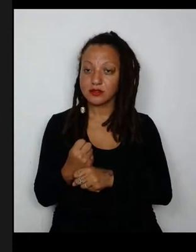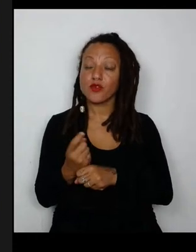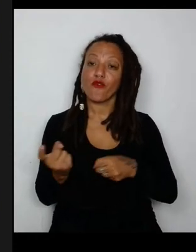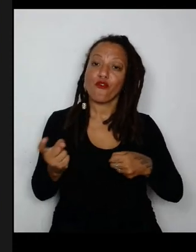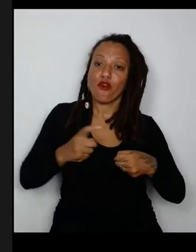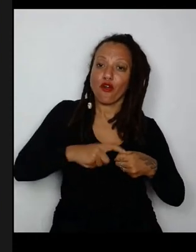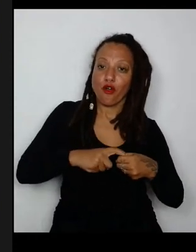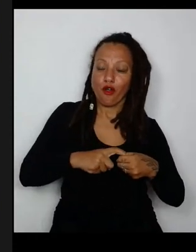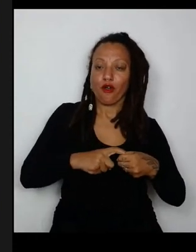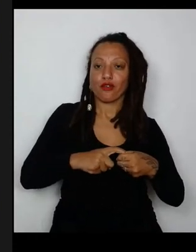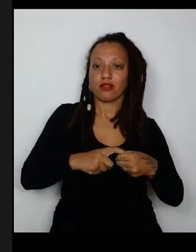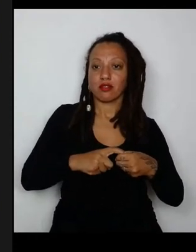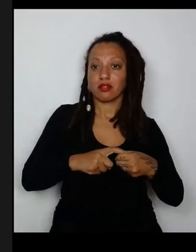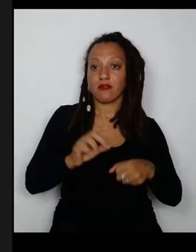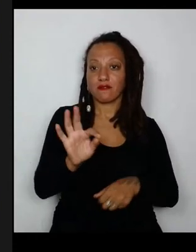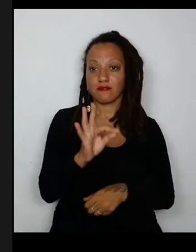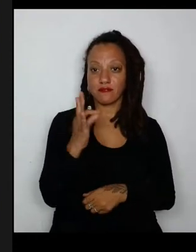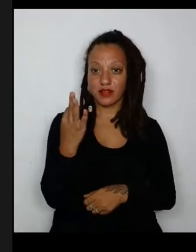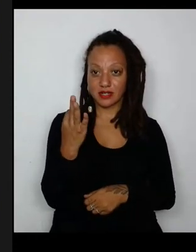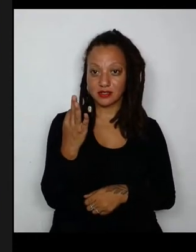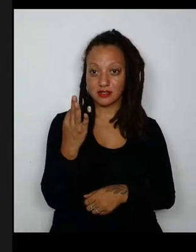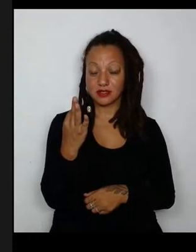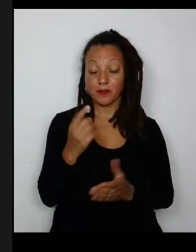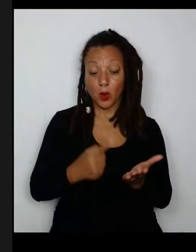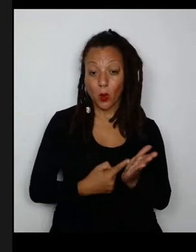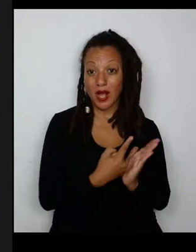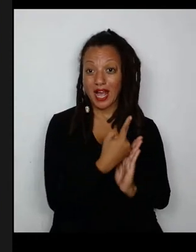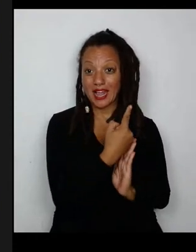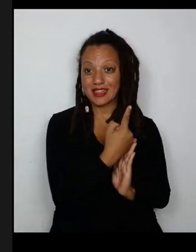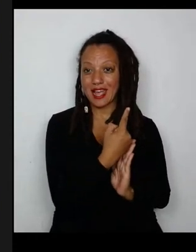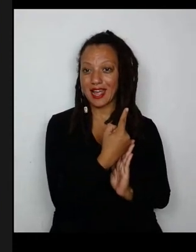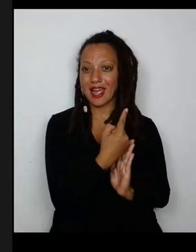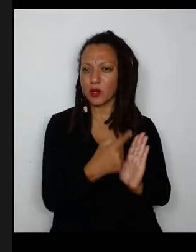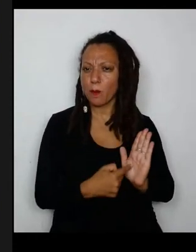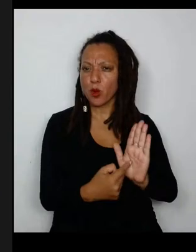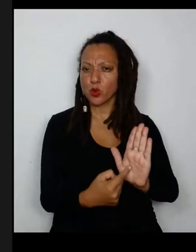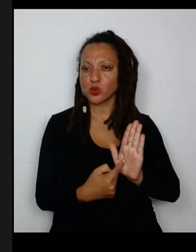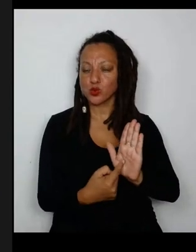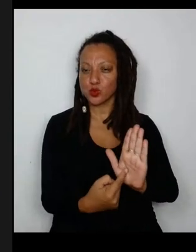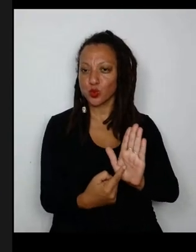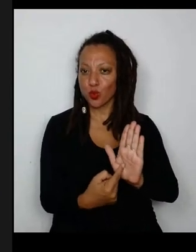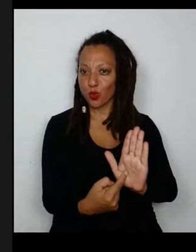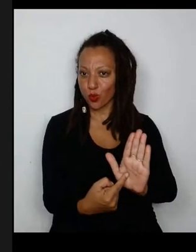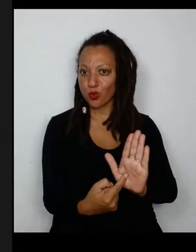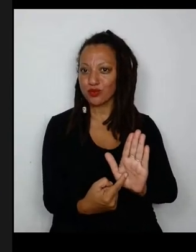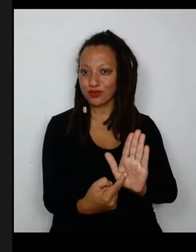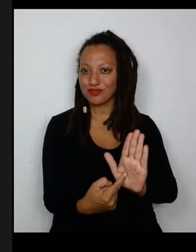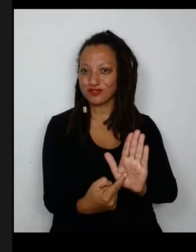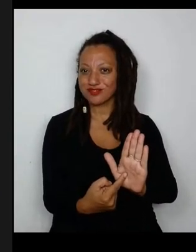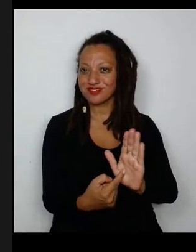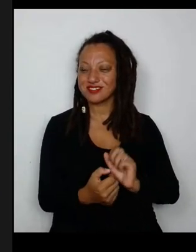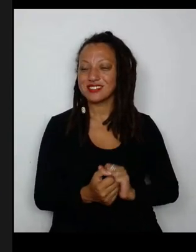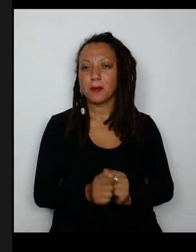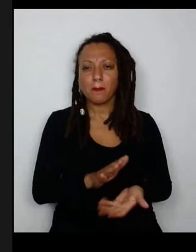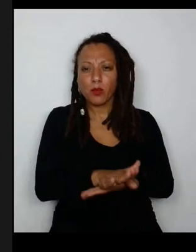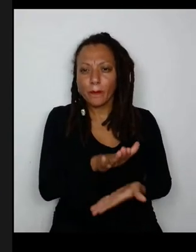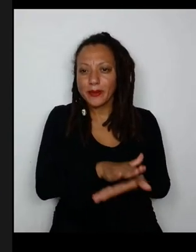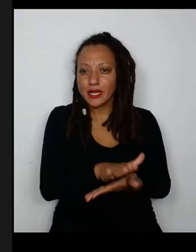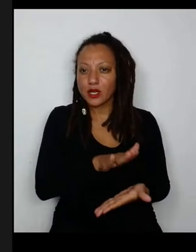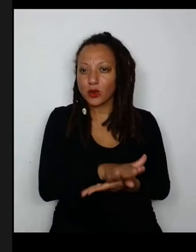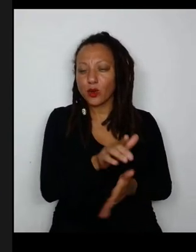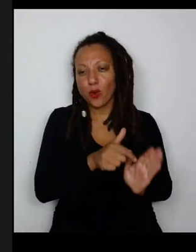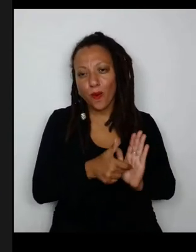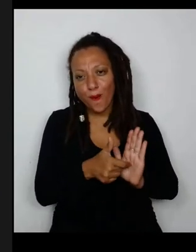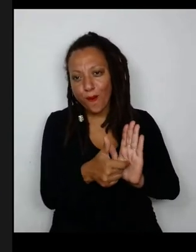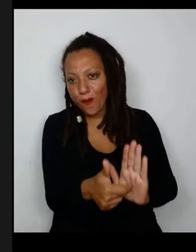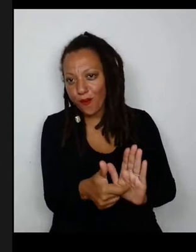and then he went back to france and he exhibited his works and he